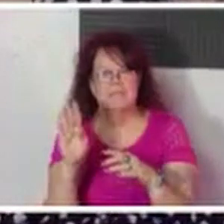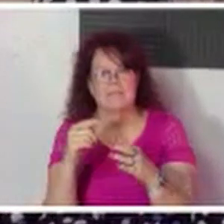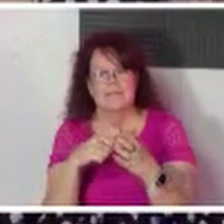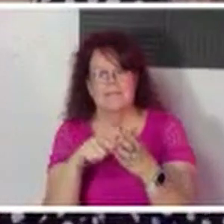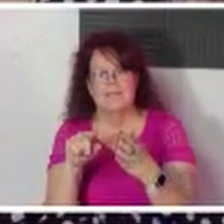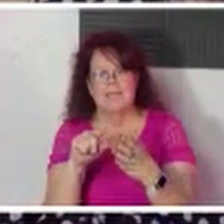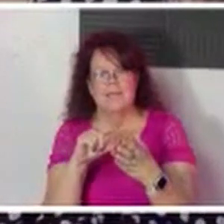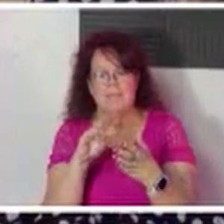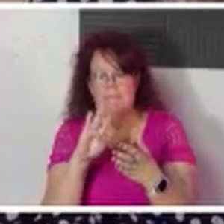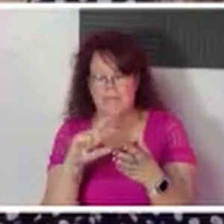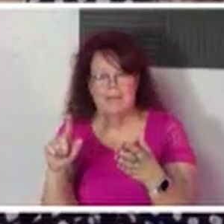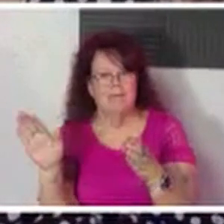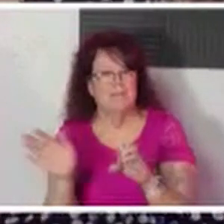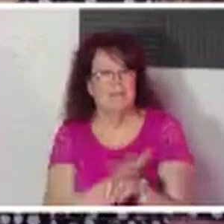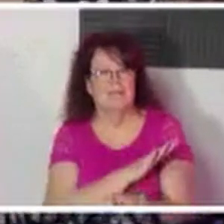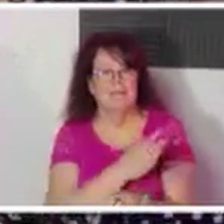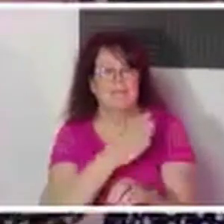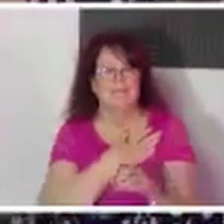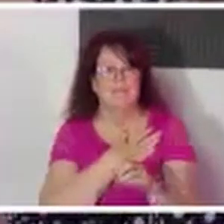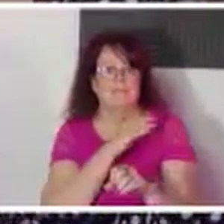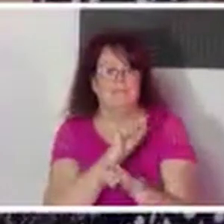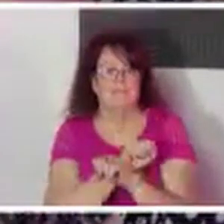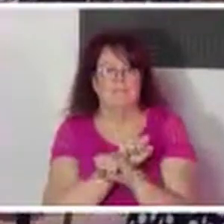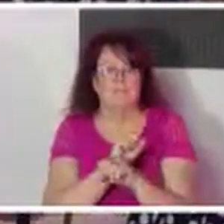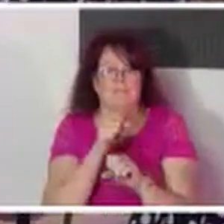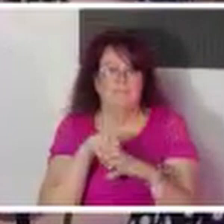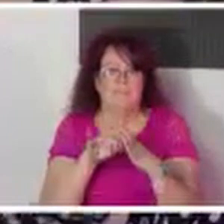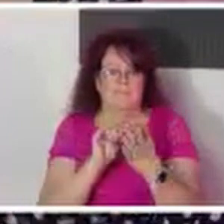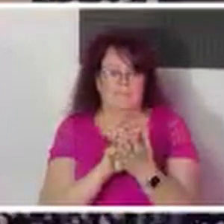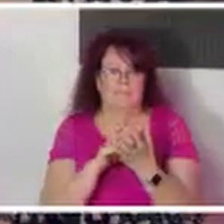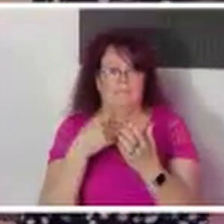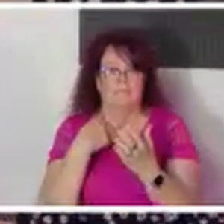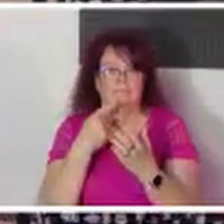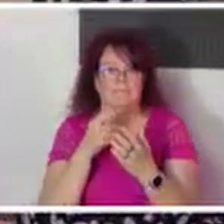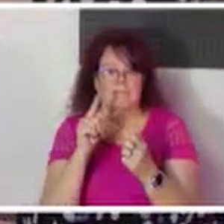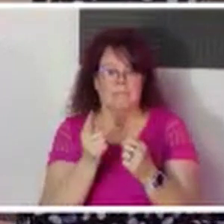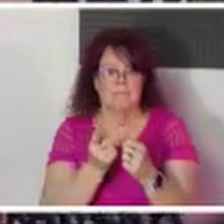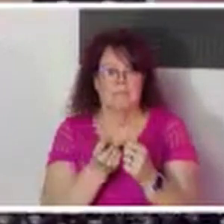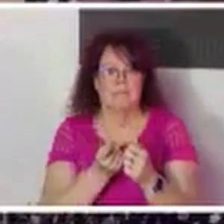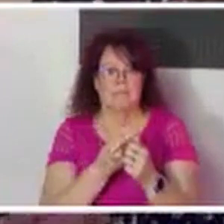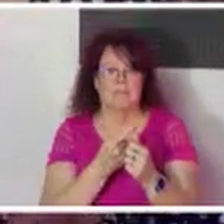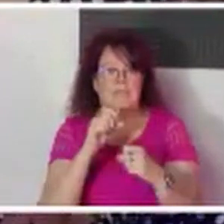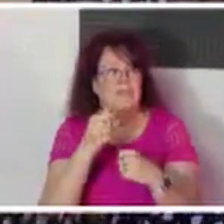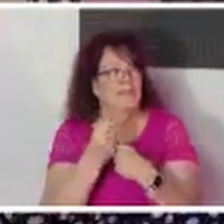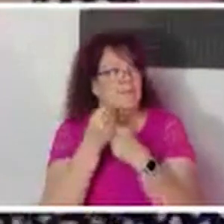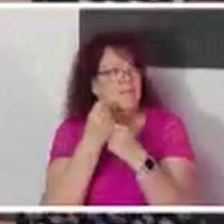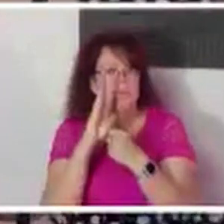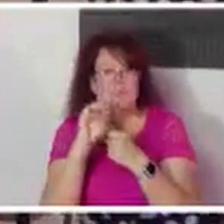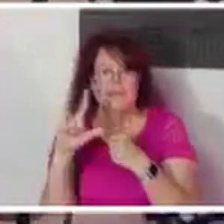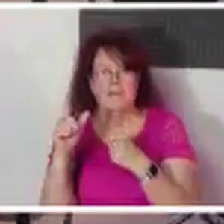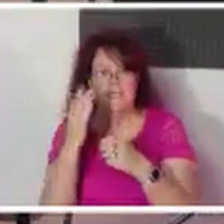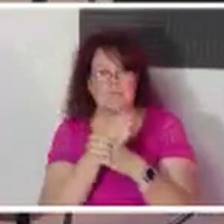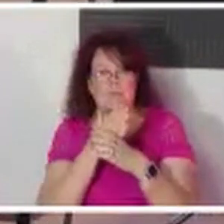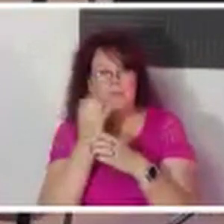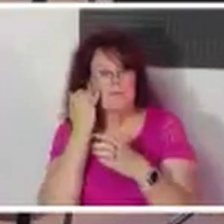Yeah, so my role within all of this has been first as a client advocate, bail disruptor, if you